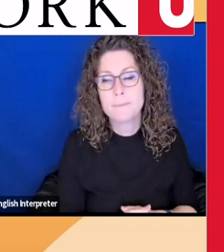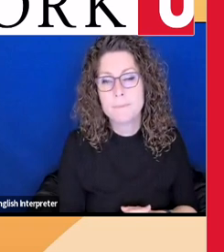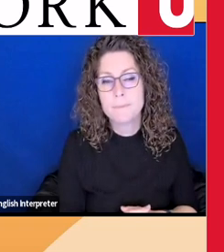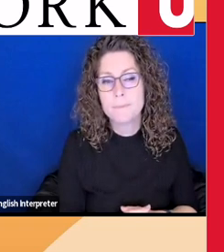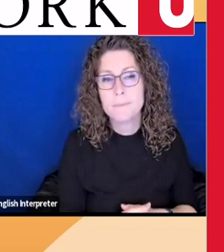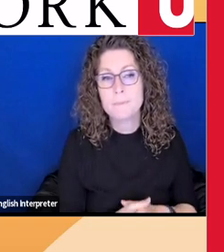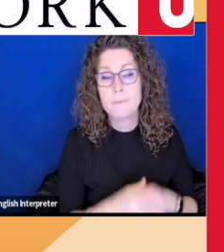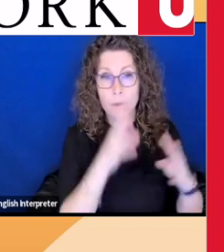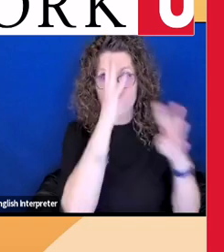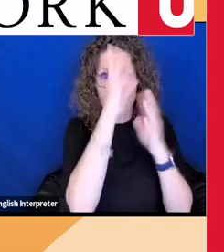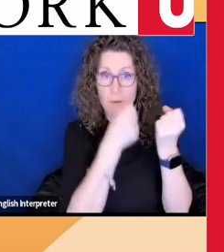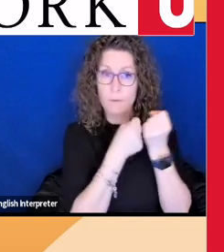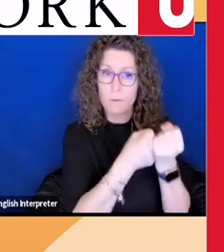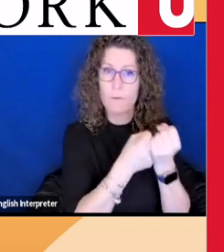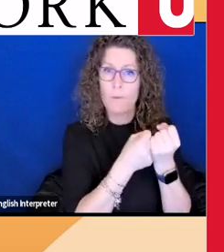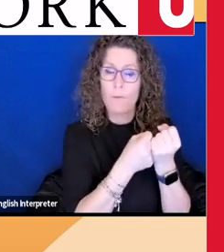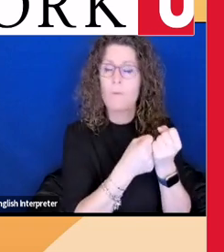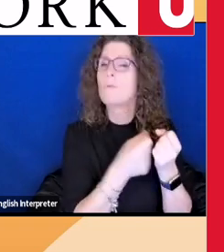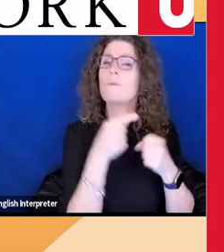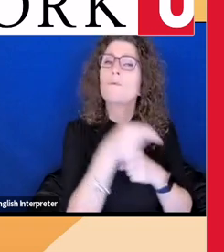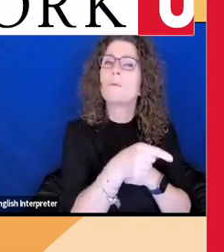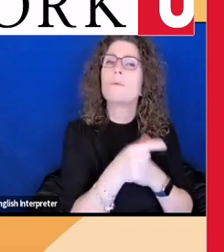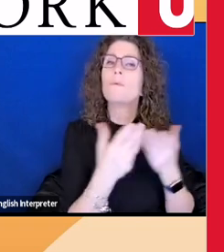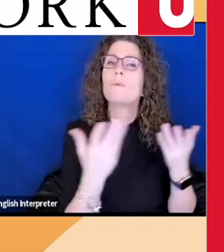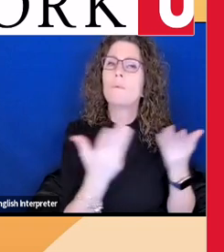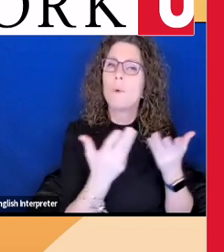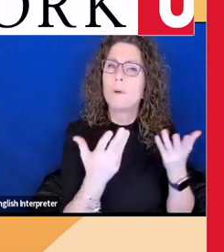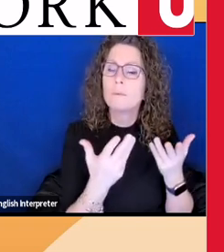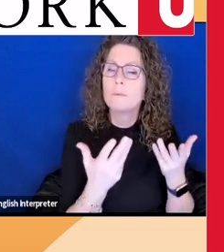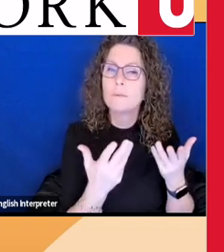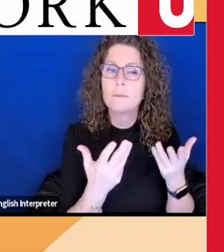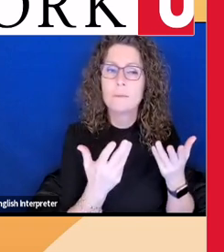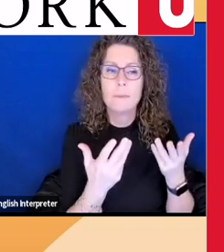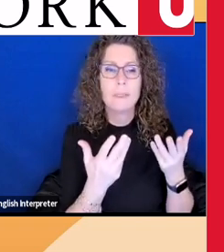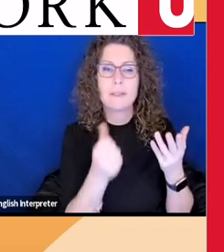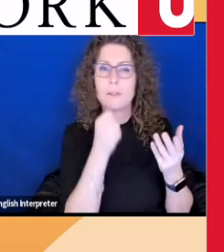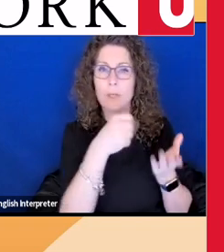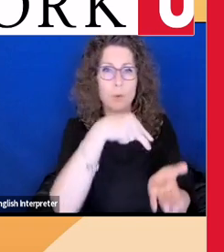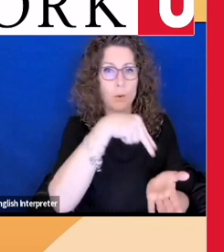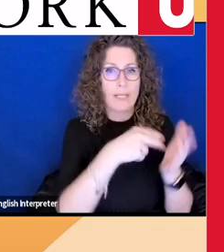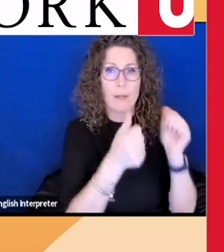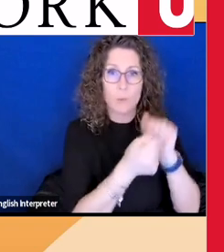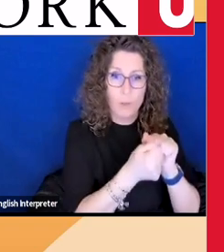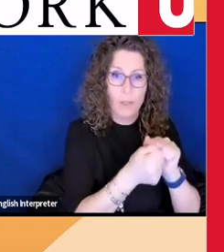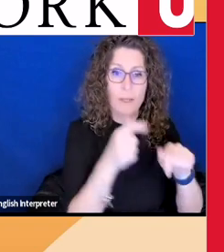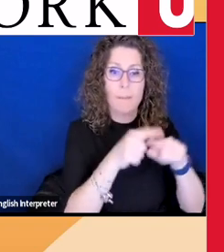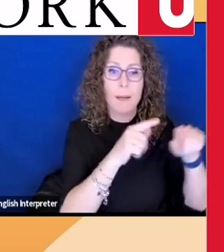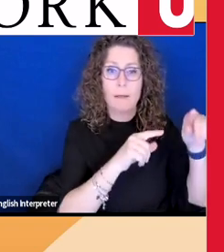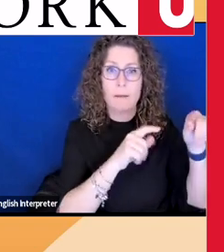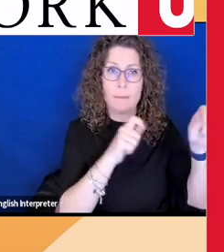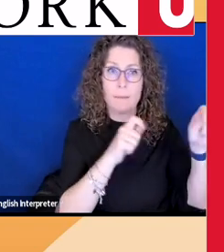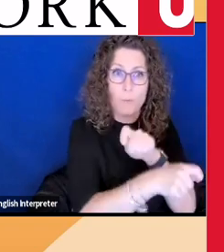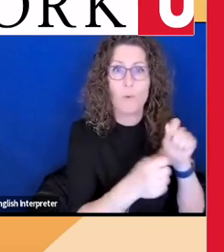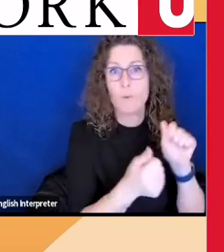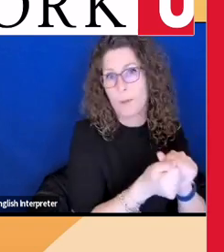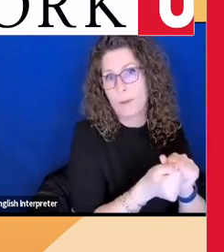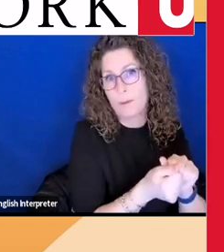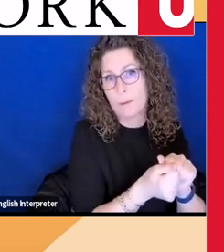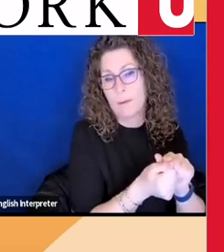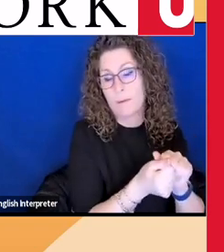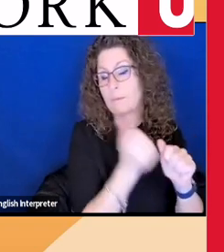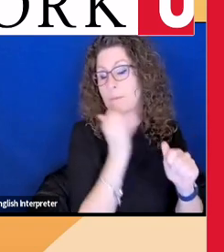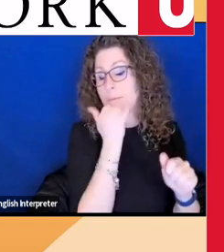Creative solidarity is not a standing with, but a moving with, even if you're sitting. It is an